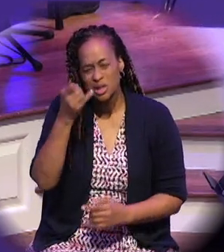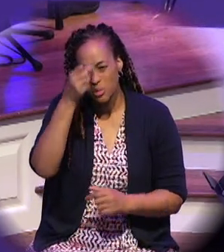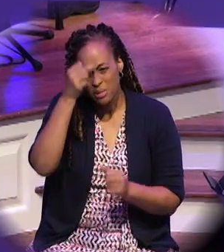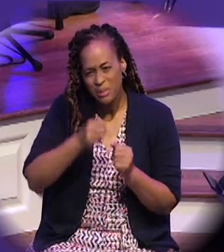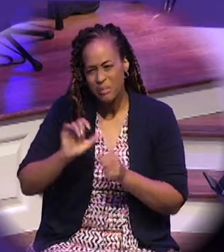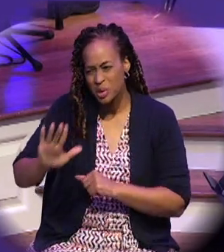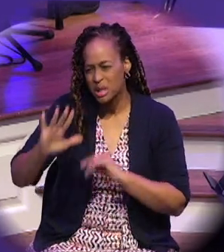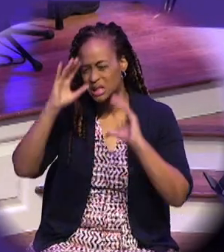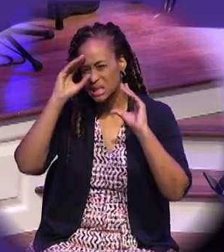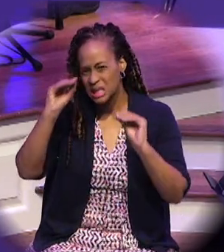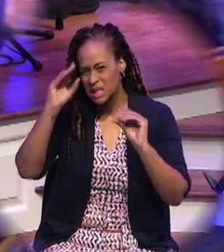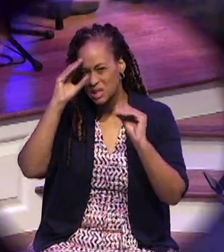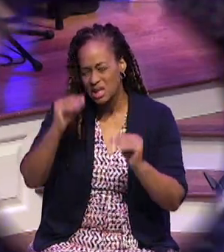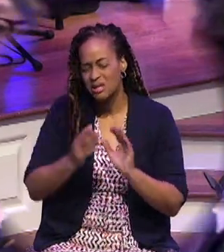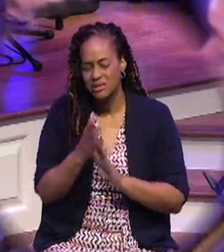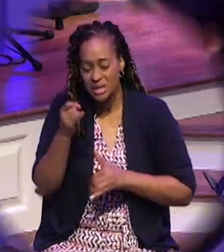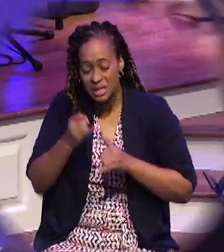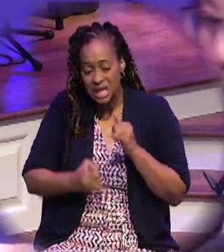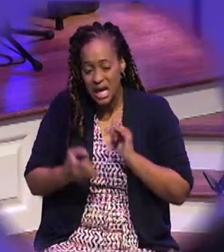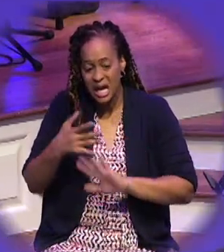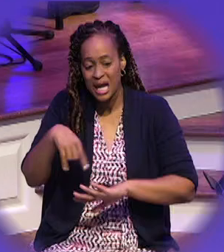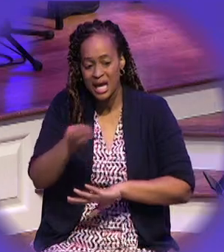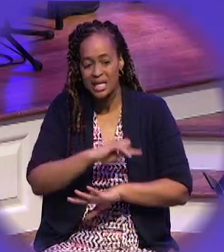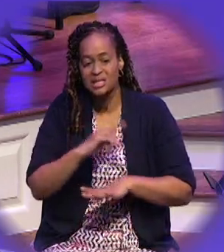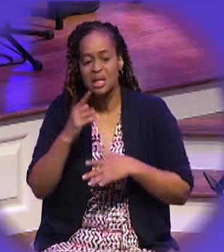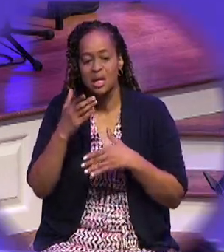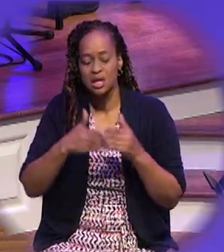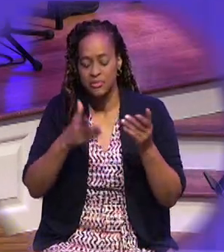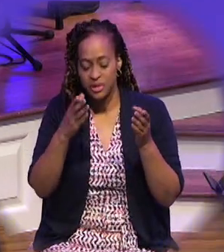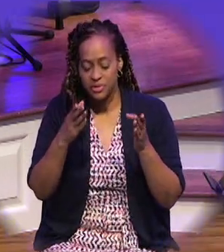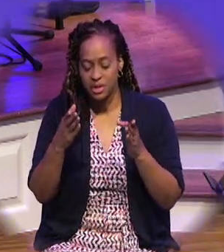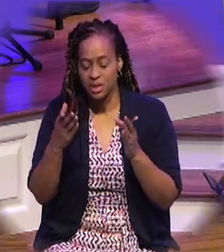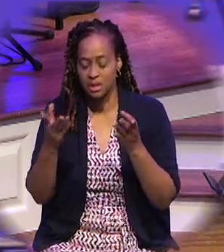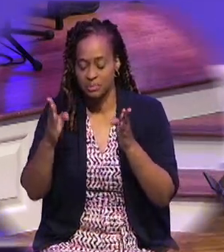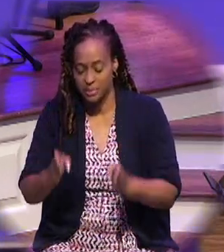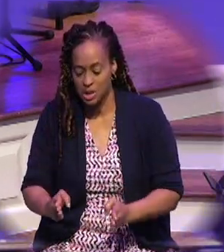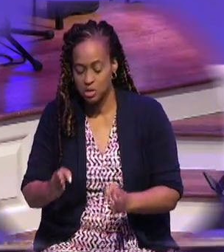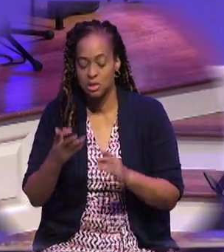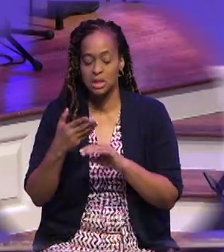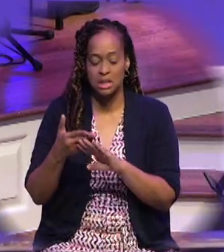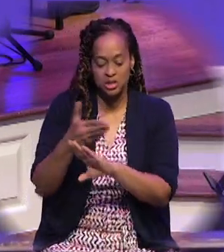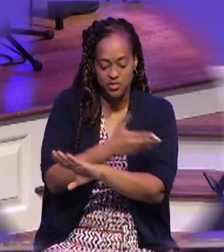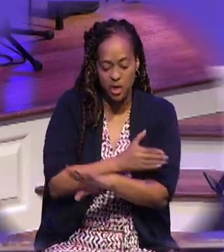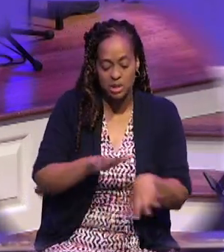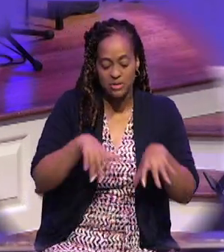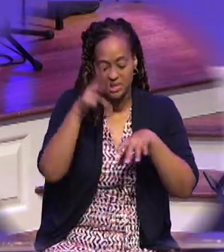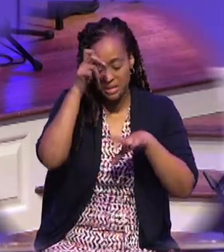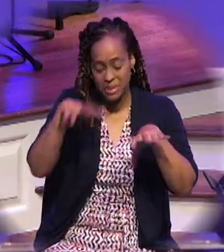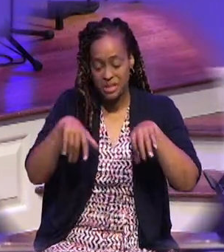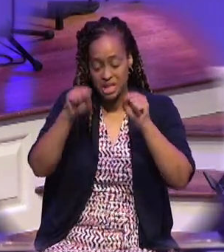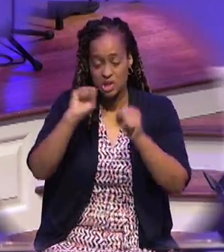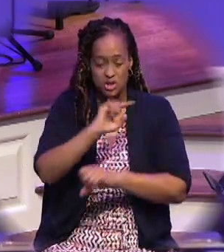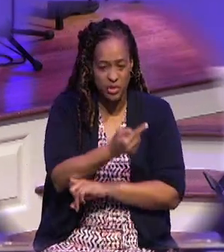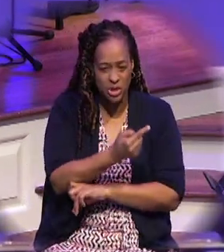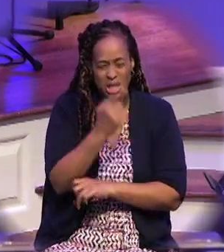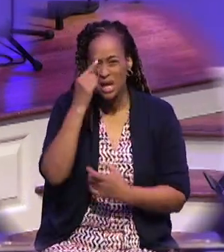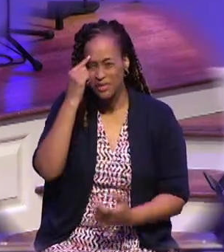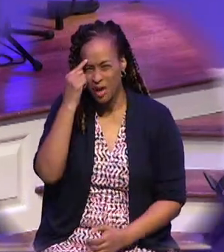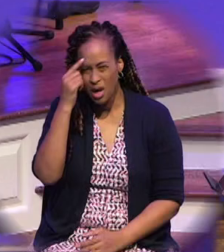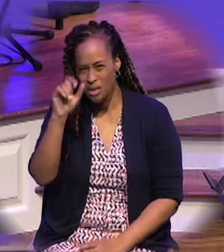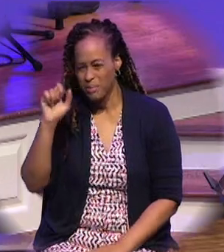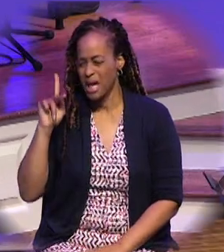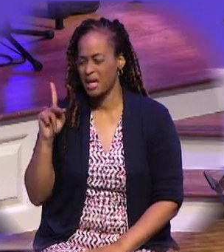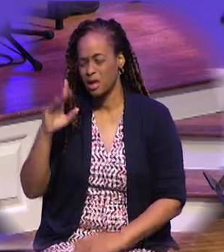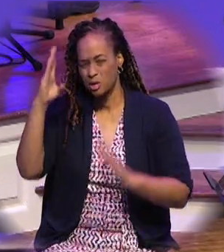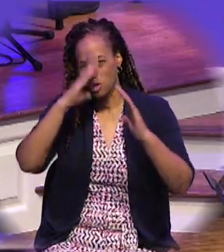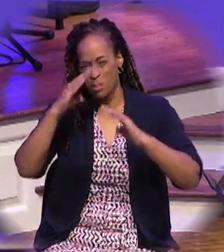teaching that the last condition of a person is worse than the first. I wonder if she had thought back to how troubled her